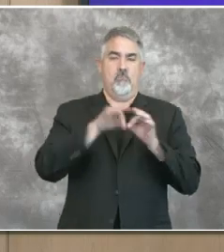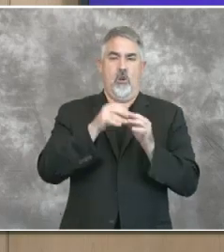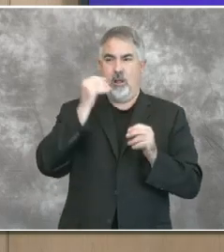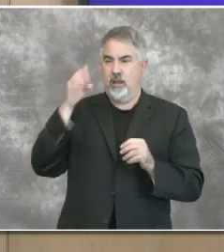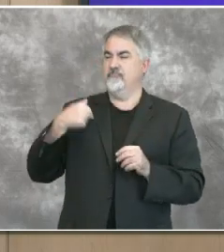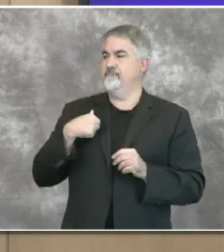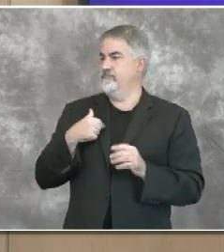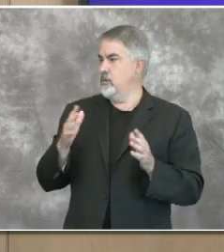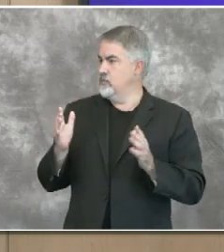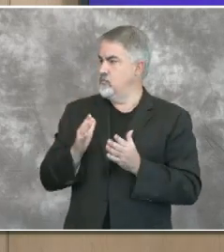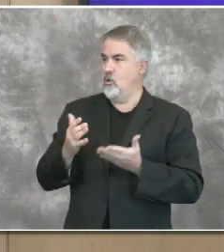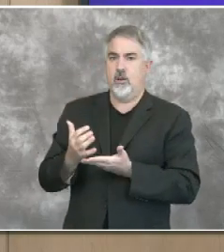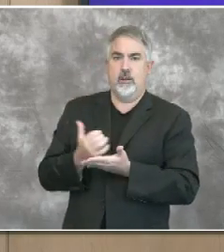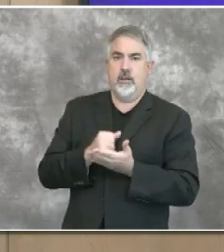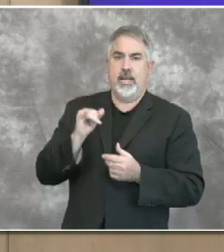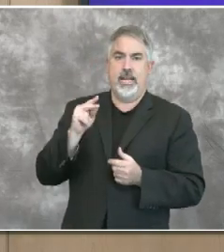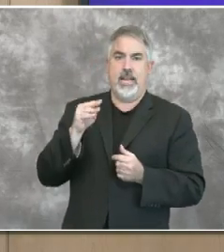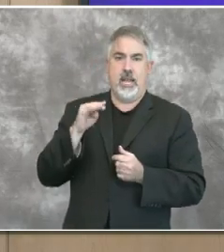their website at